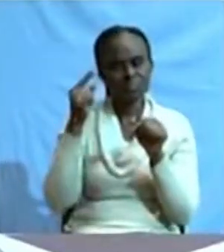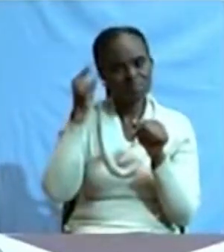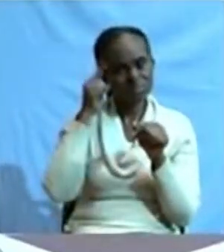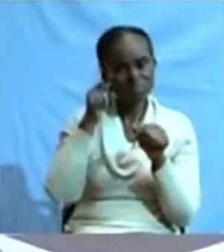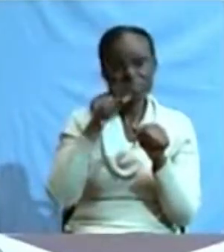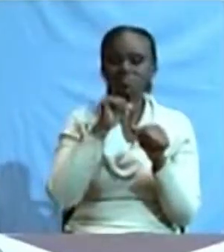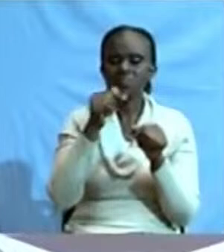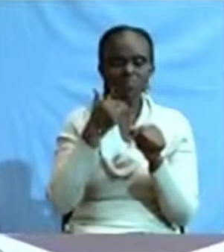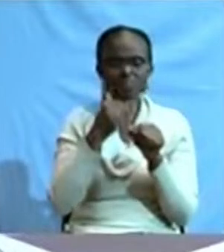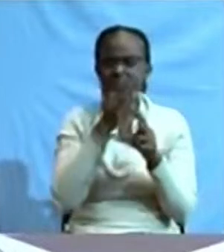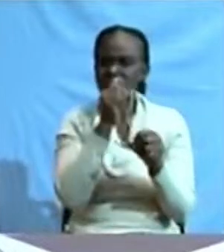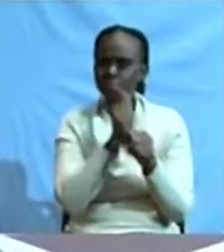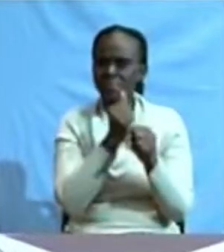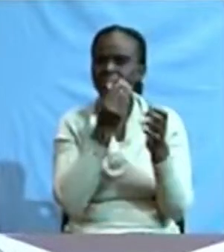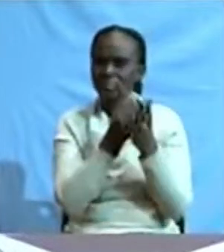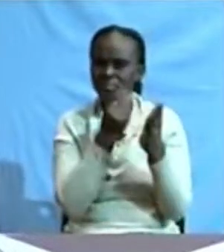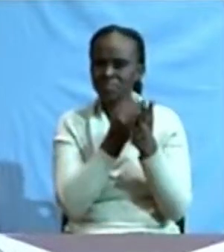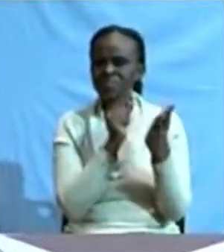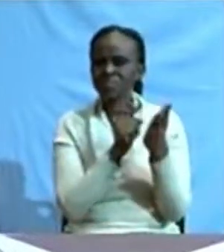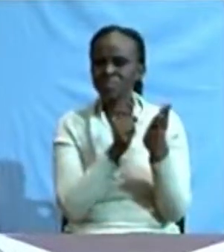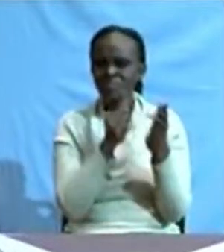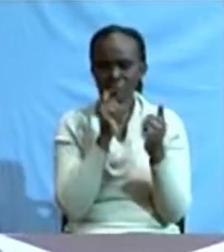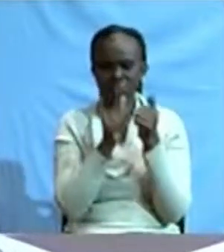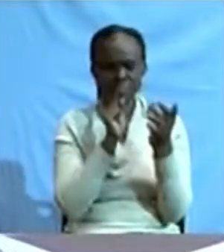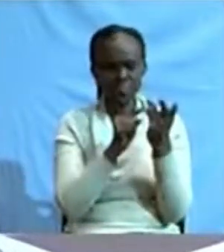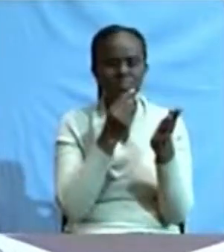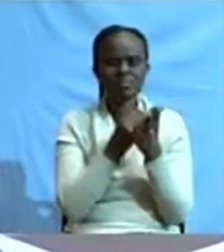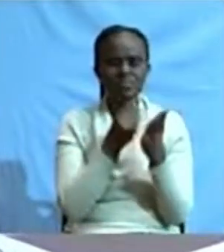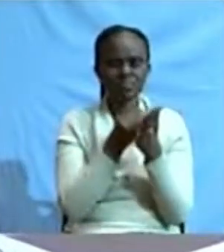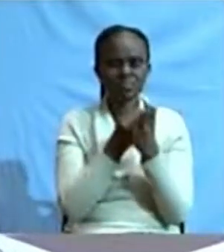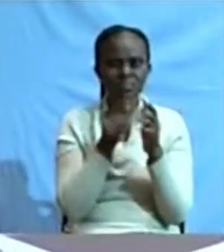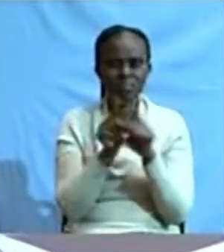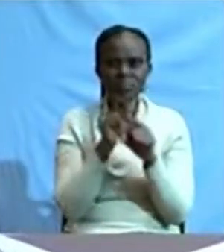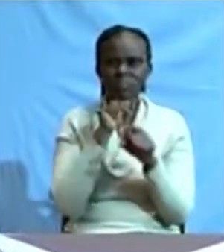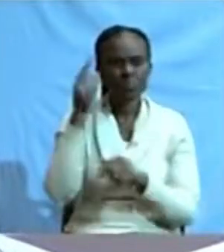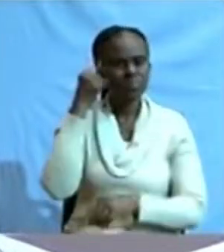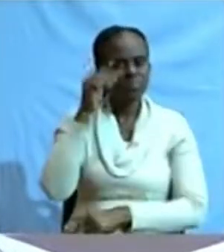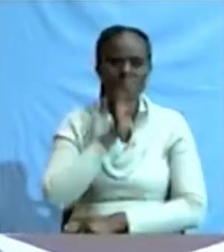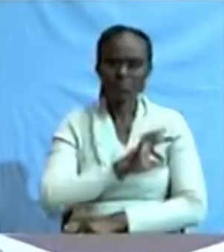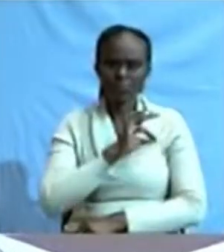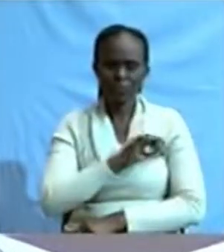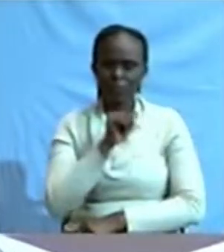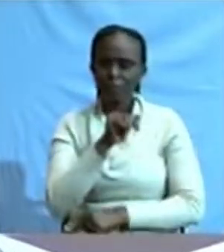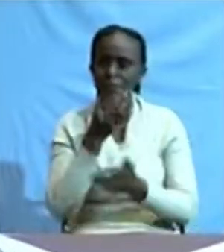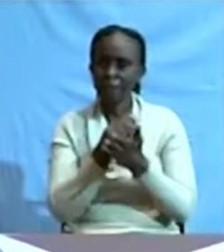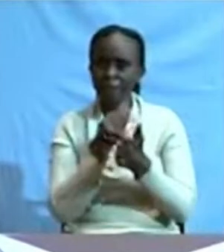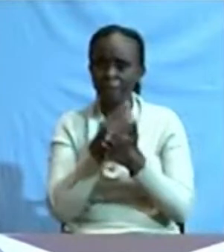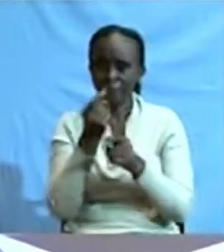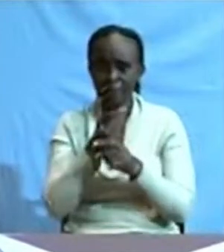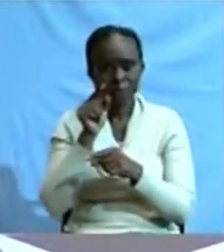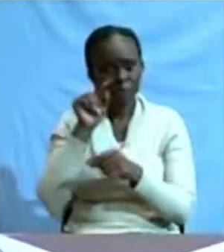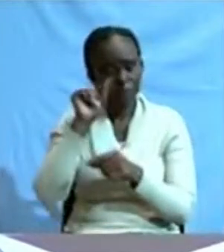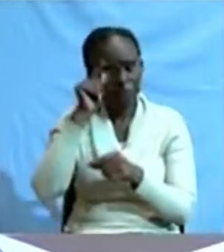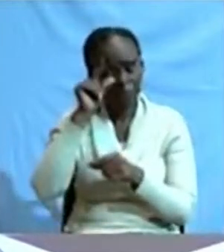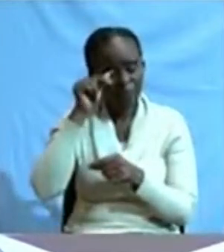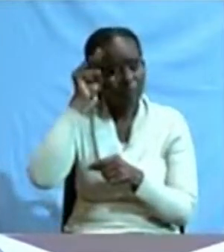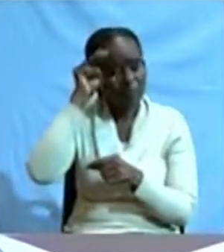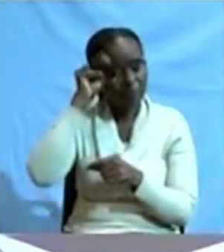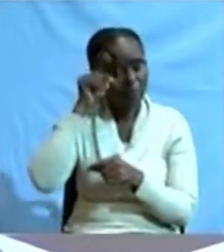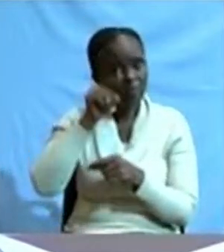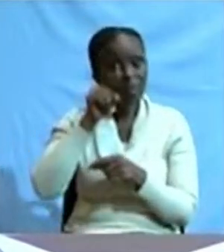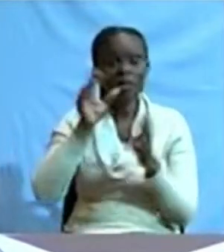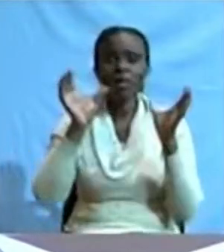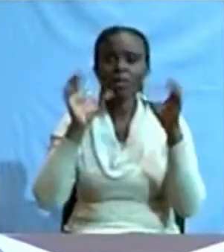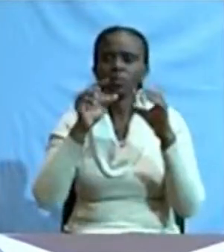didn't have receive equalization fund, because the equalization fund is not for salaries. That is money that comes from mineral royalties meant for the